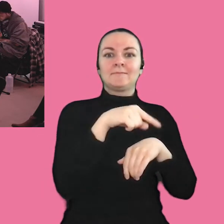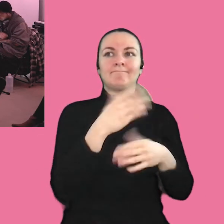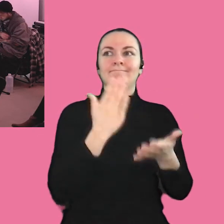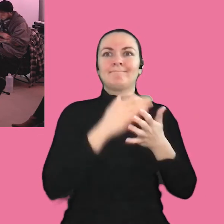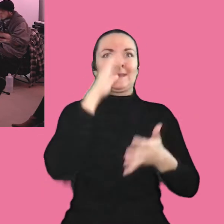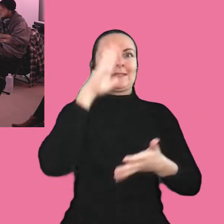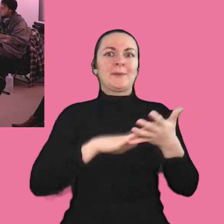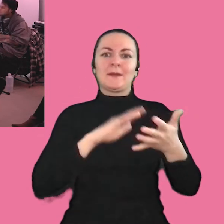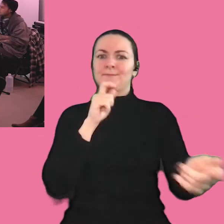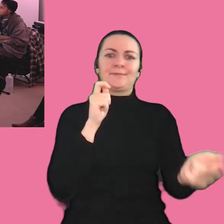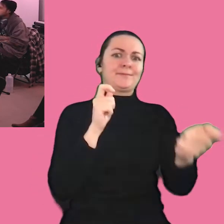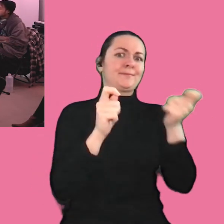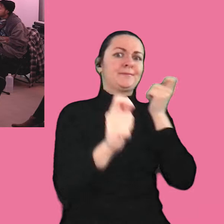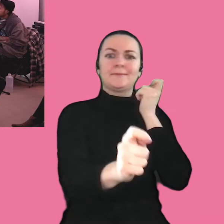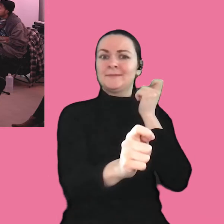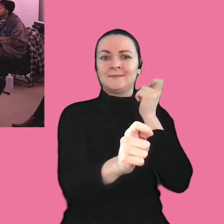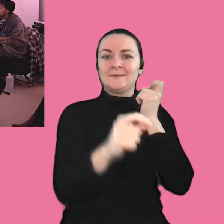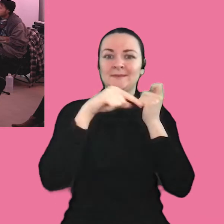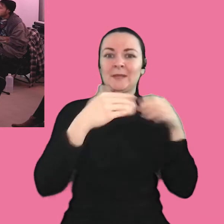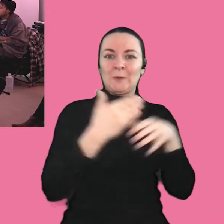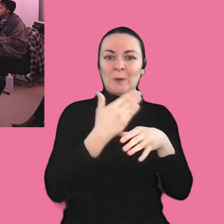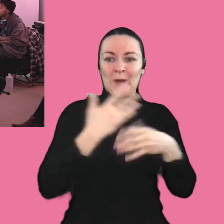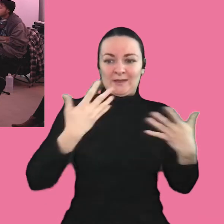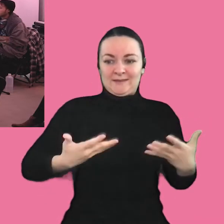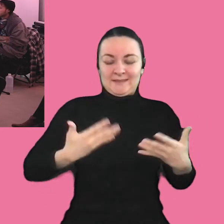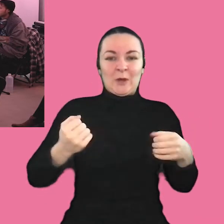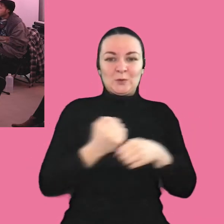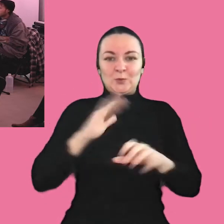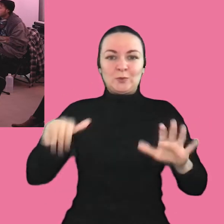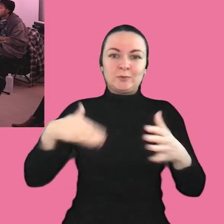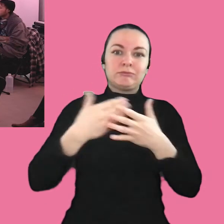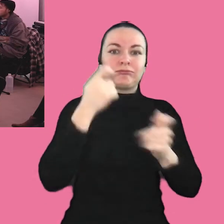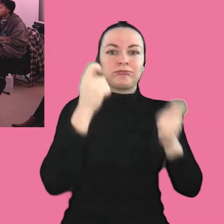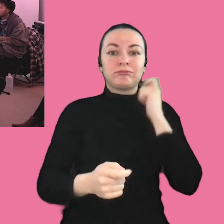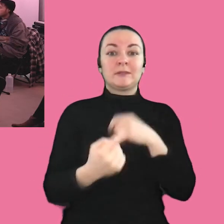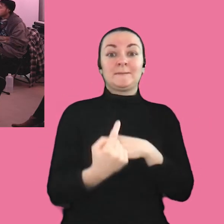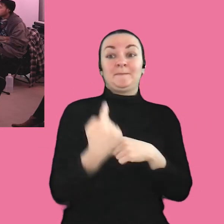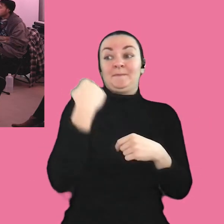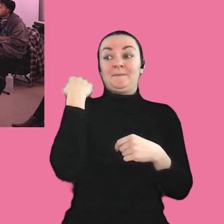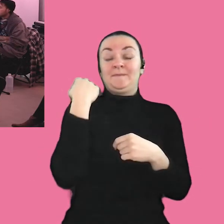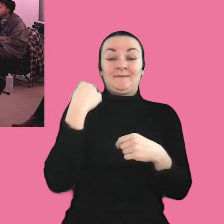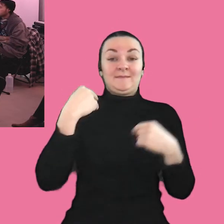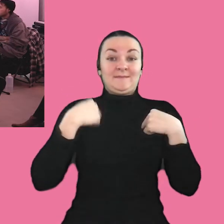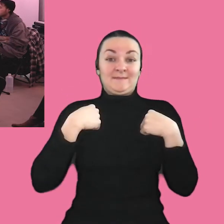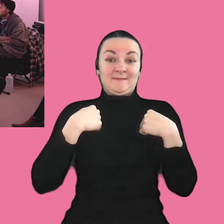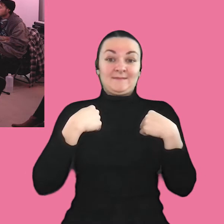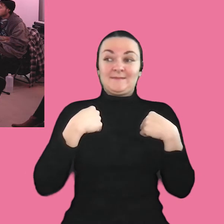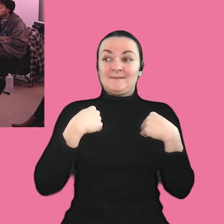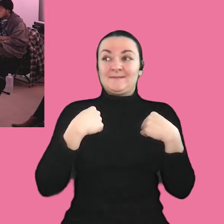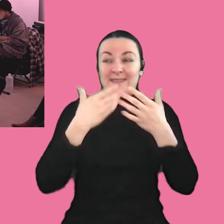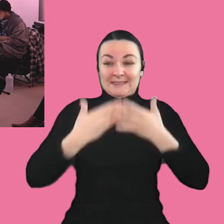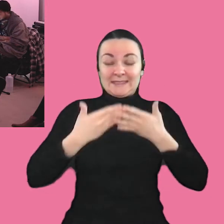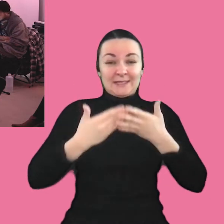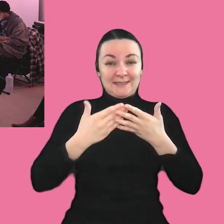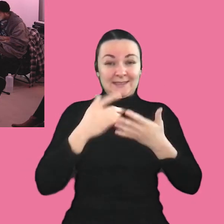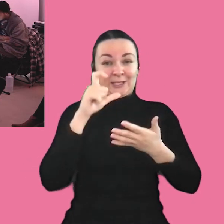was like a really formative experience for the sort of work that I'm doing now. And the backdrop to my time